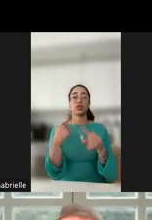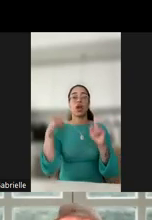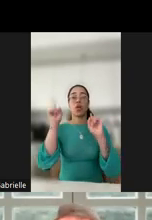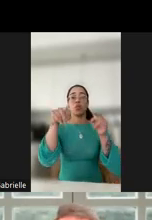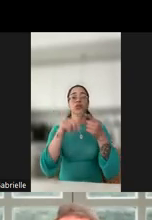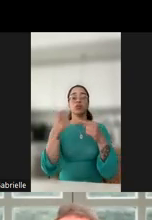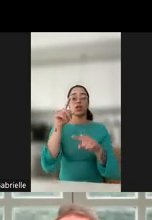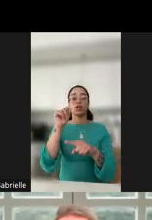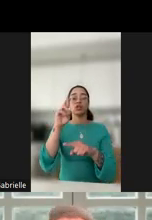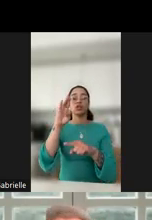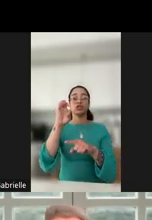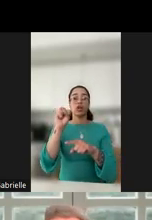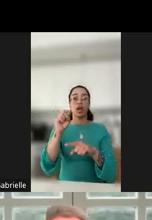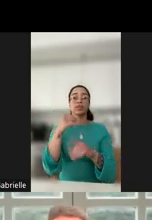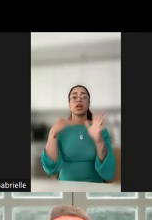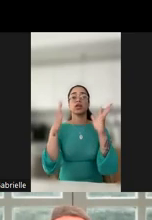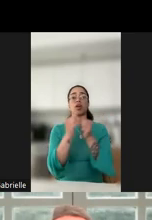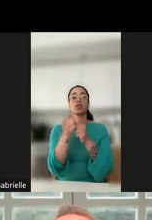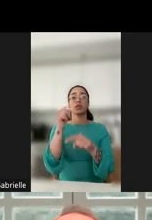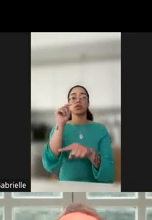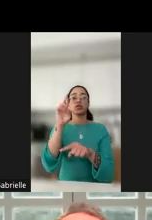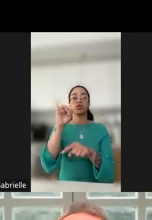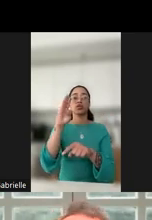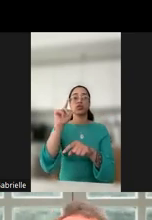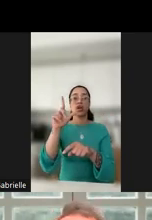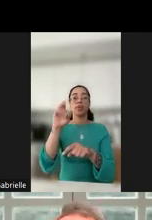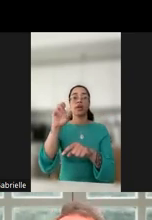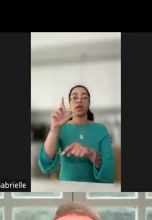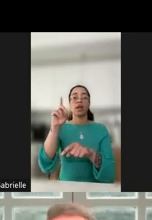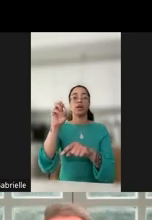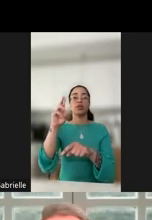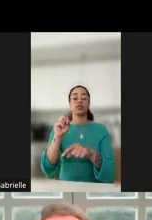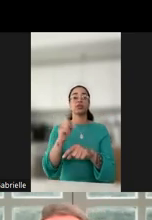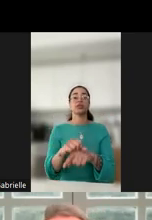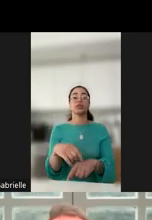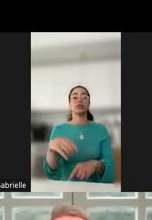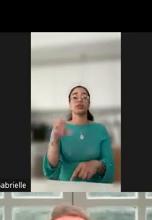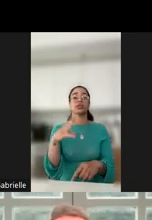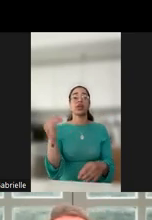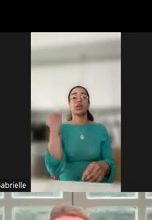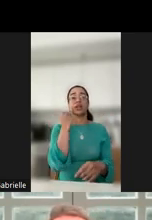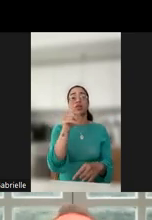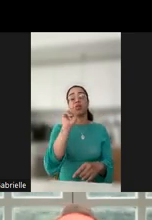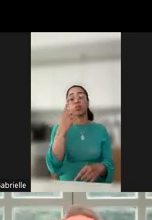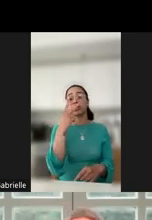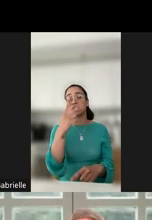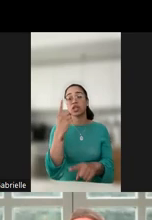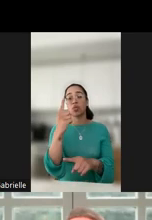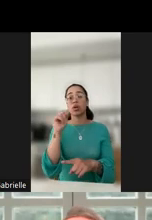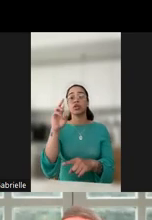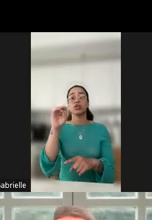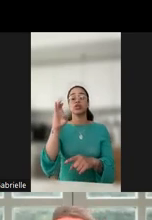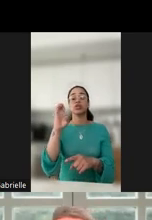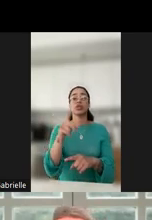tribal elders. And that is, if you only see one tribe, you only know one tribe. So with that, I want to